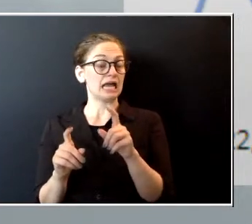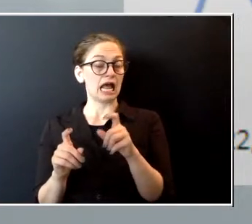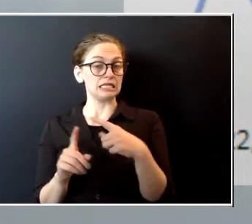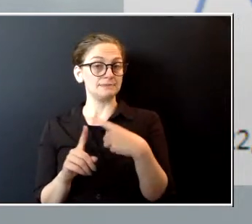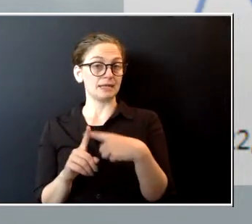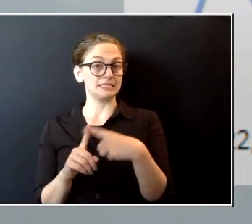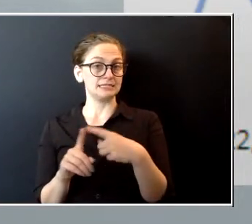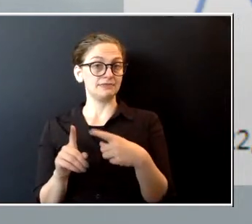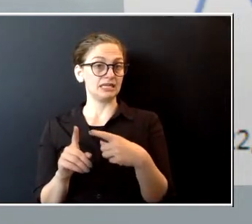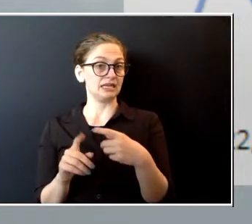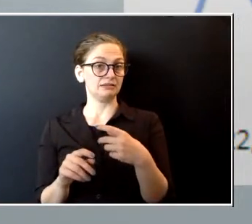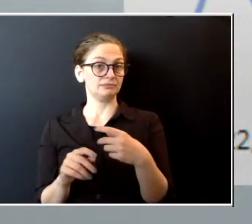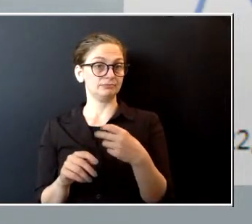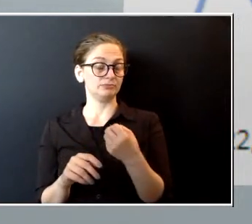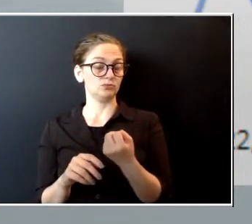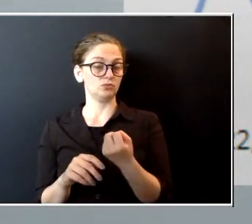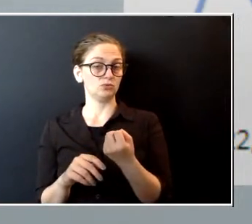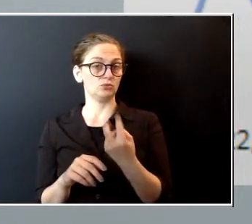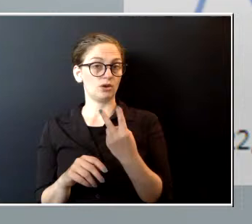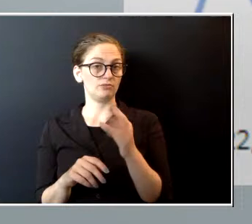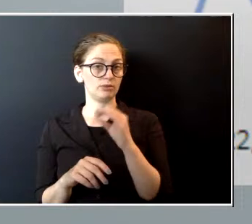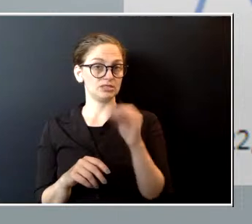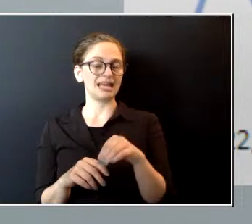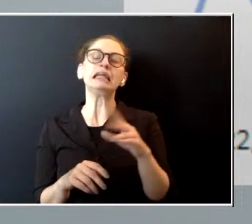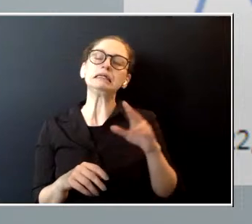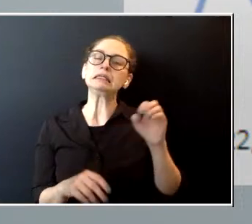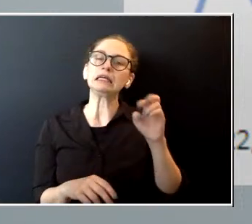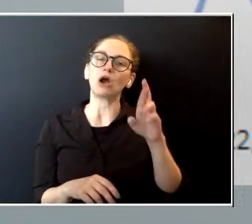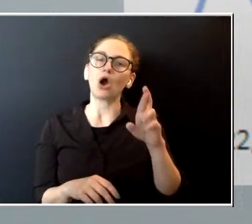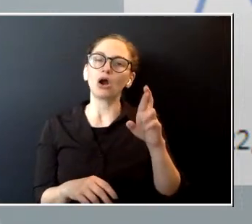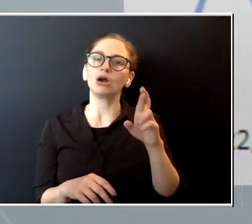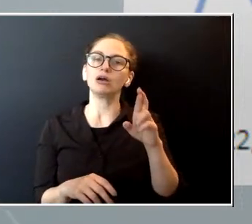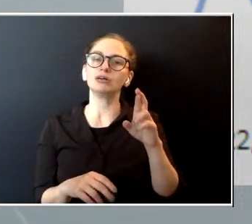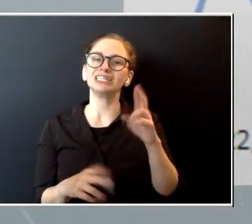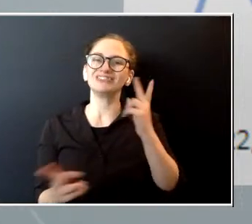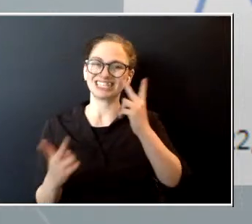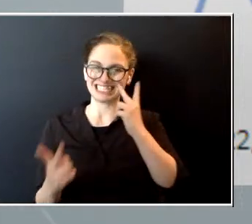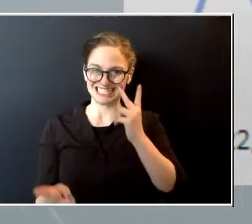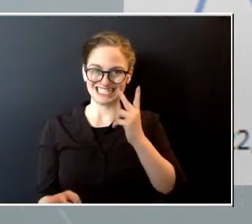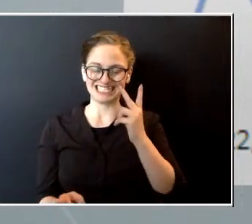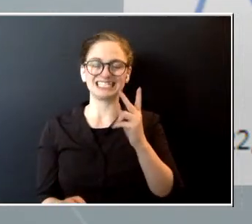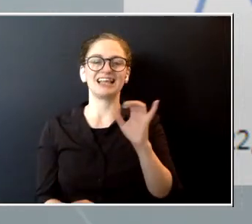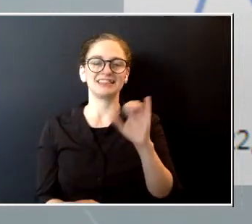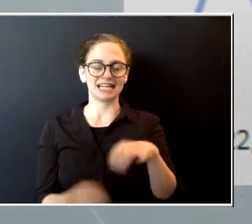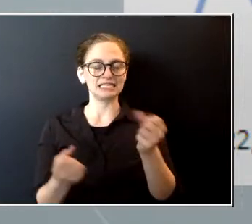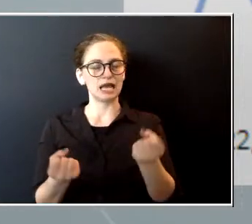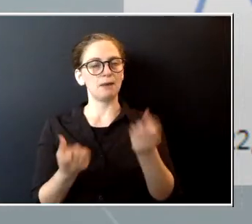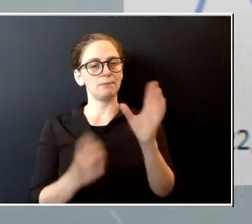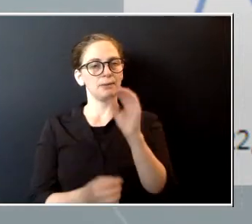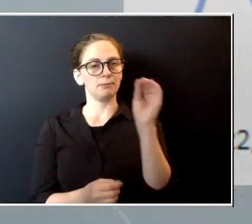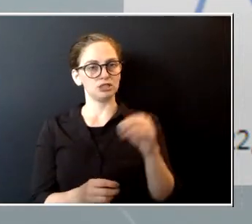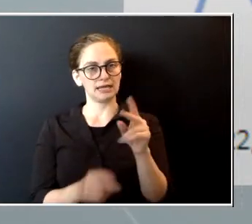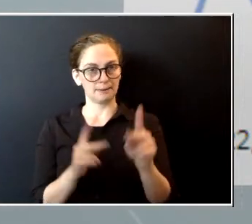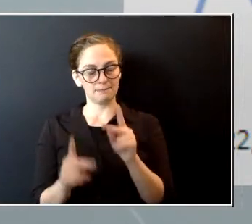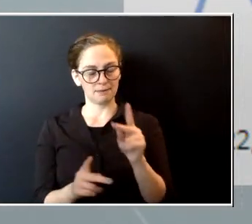But more importantly, the emergency department visits. And this is percent of people who are actually diagnosed with COVID-19.